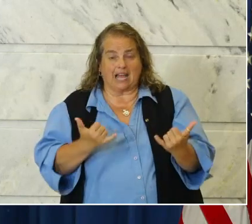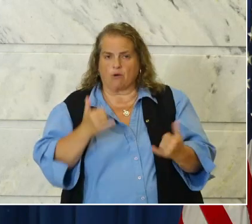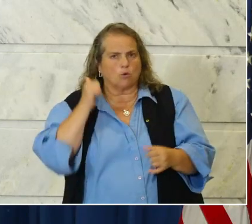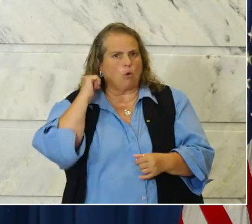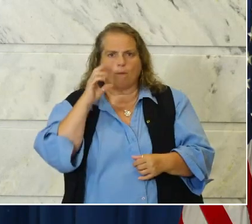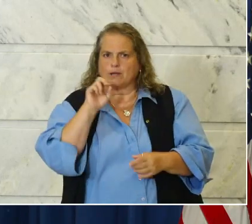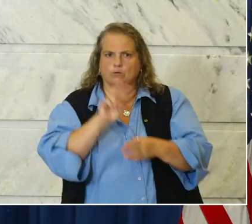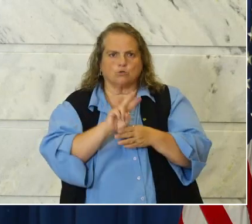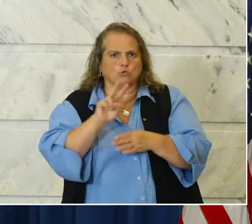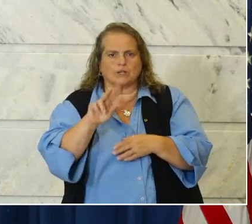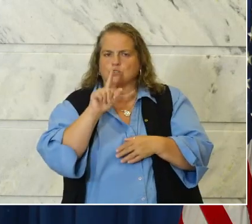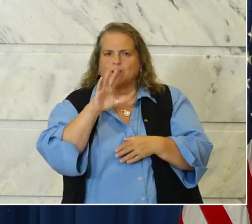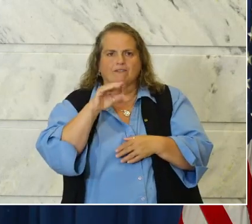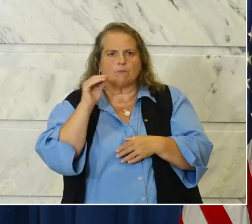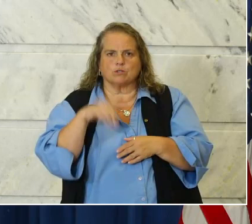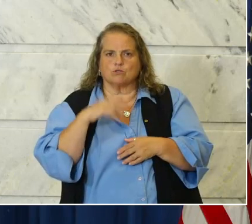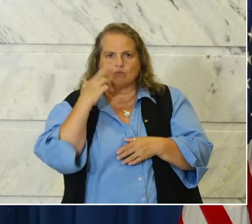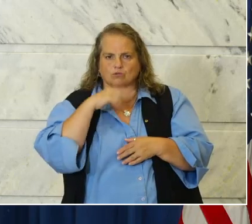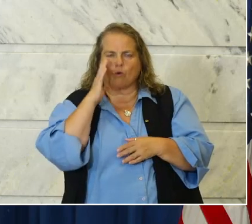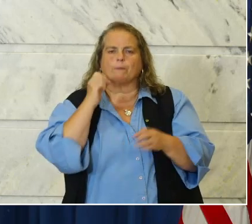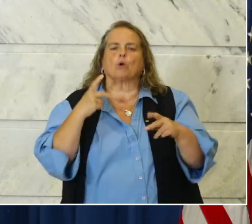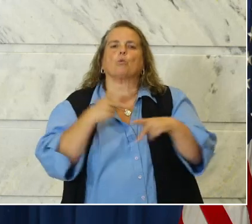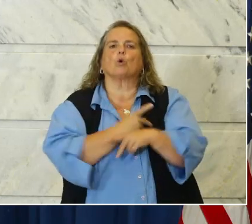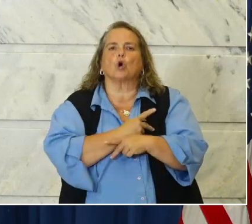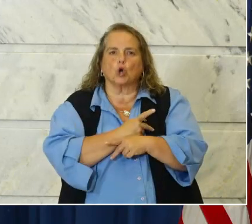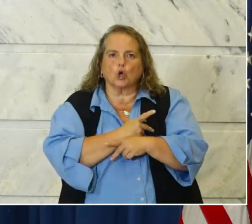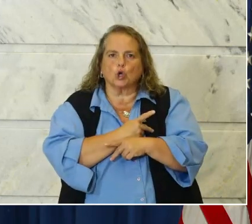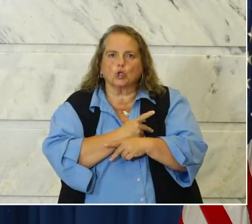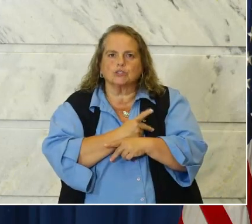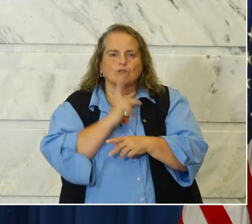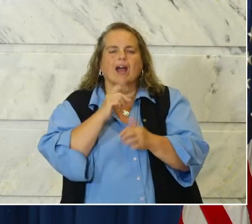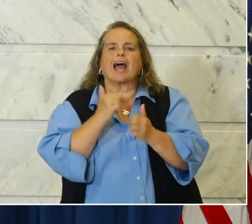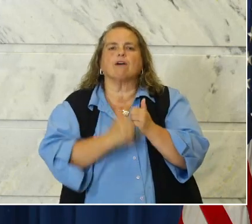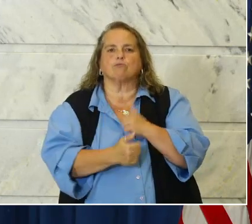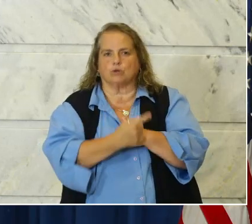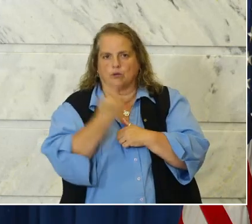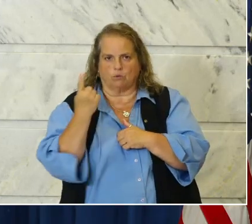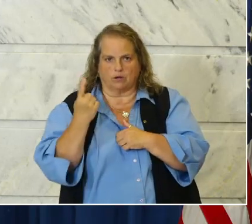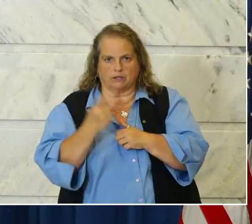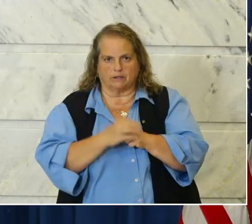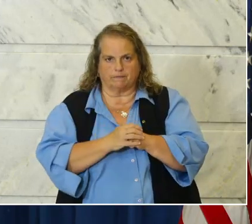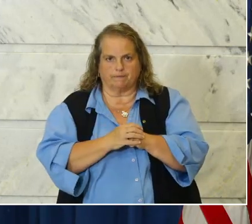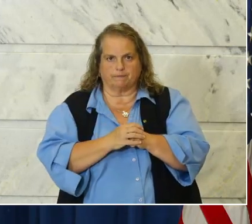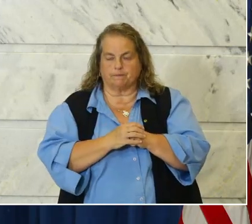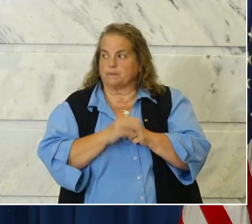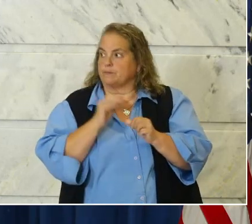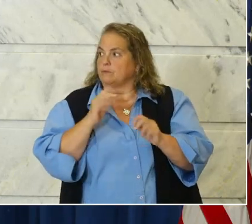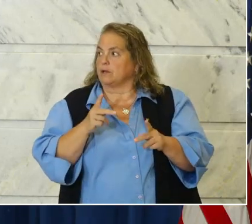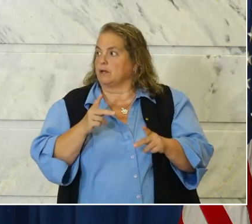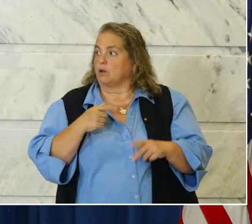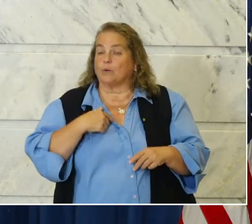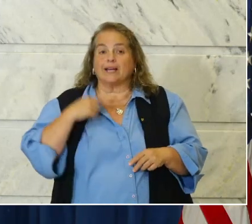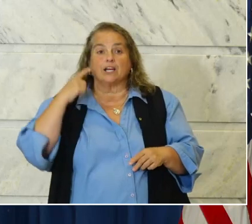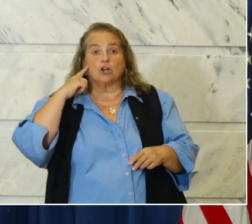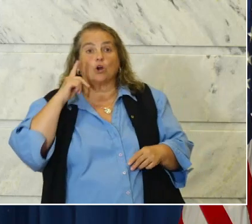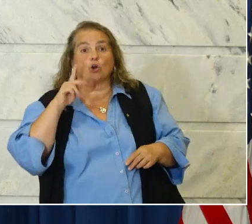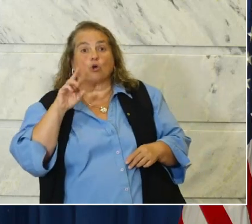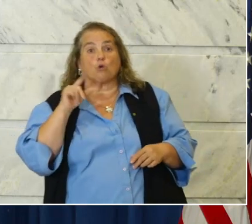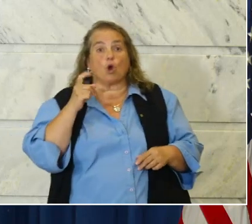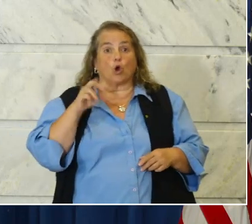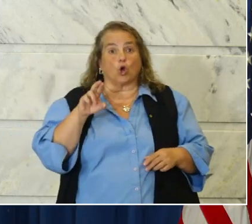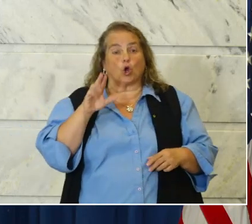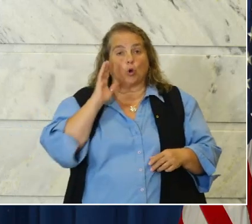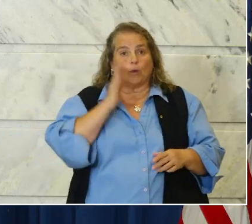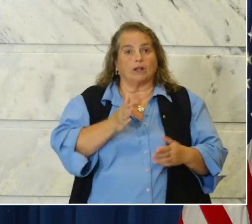weeks and 25% for restaurants. It'll be a lot worse for everybody across the board. All right, we hear Kroger will be pulling out of the state's